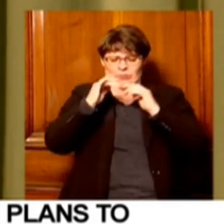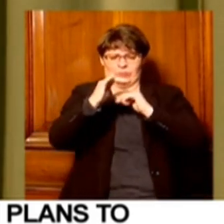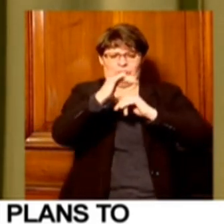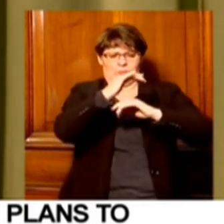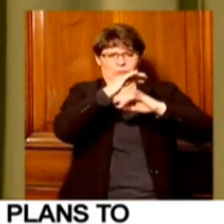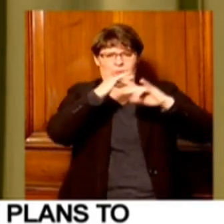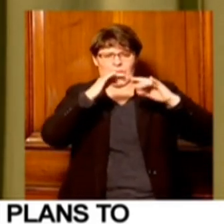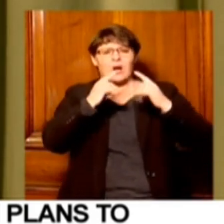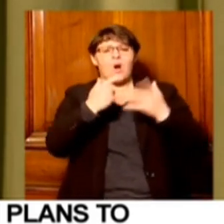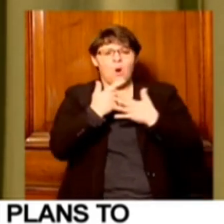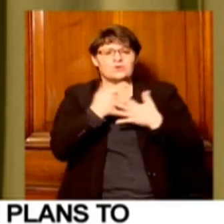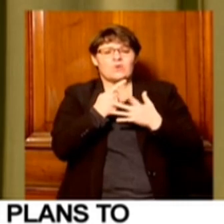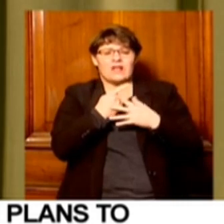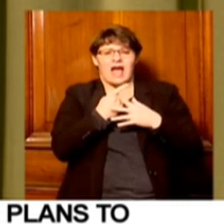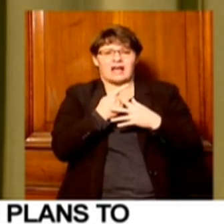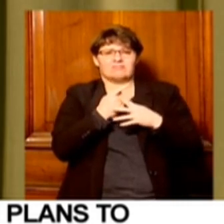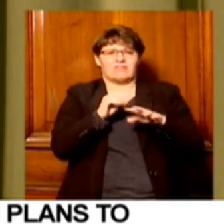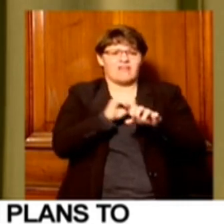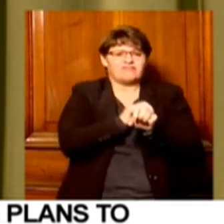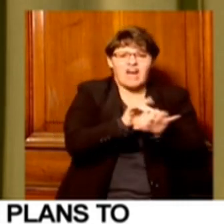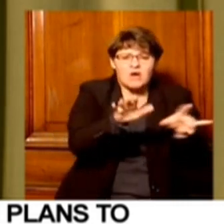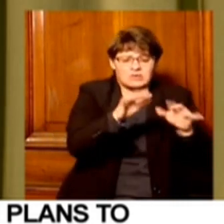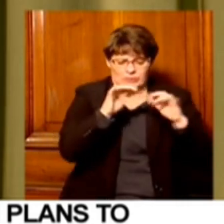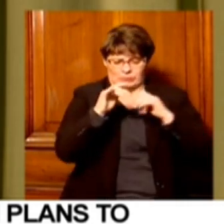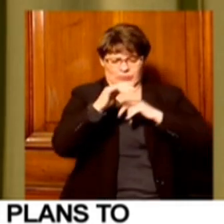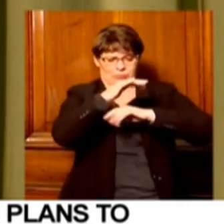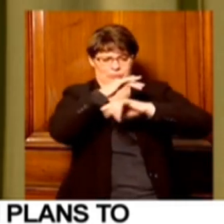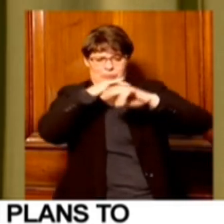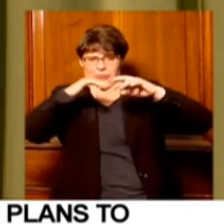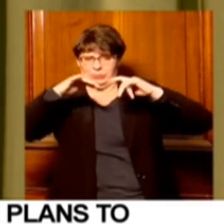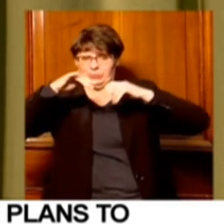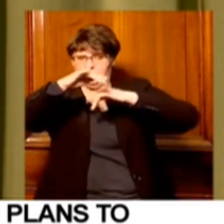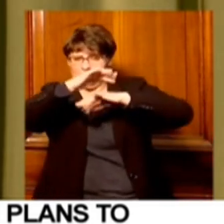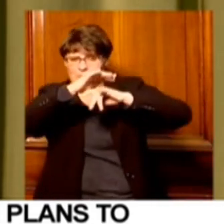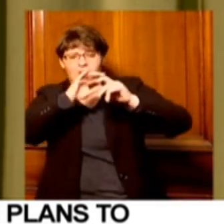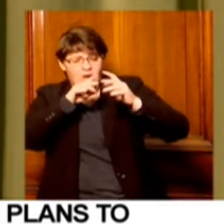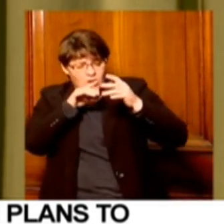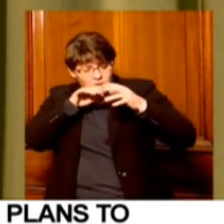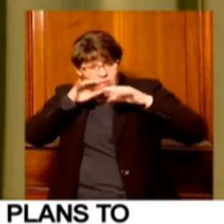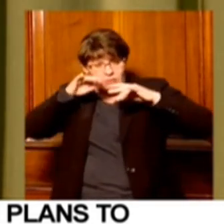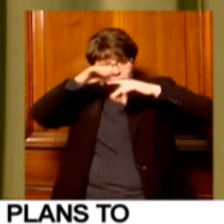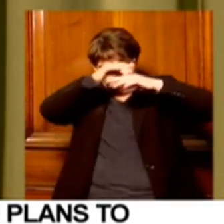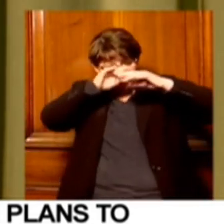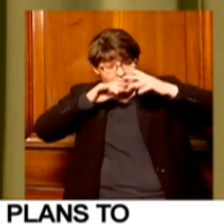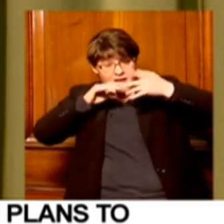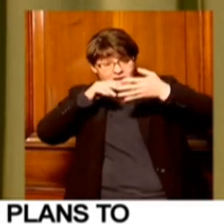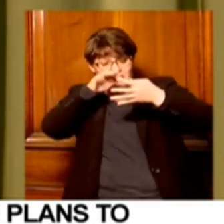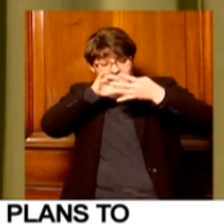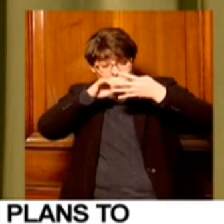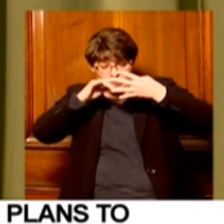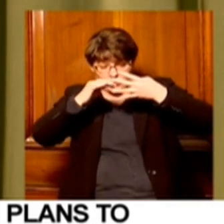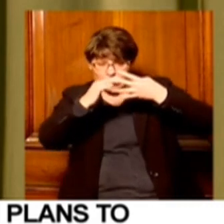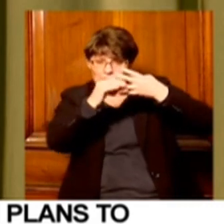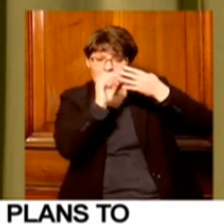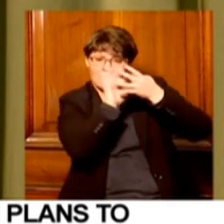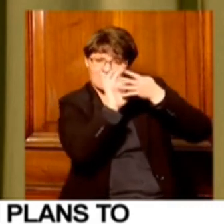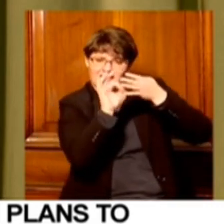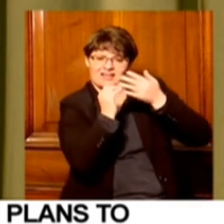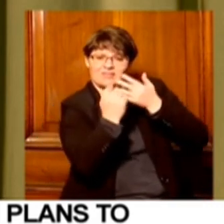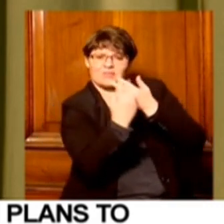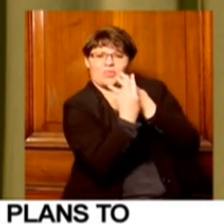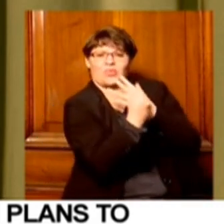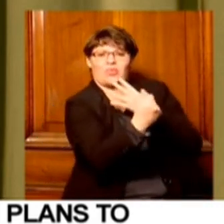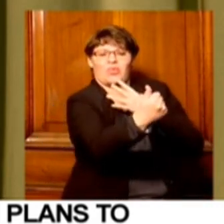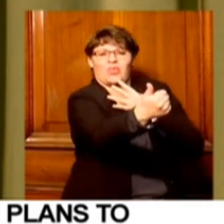also airborne contaminants that will include viruses as well as bacteria. What the filter also does